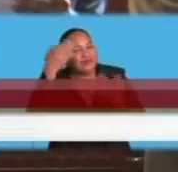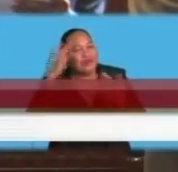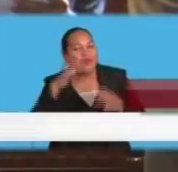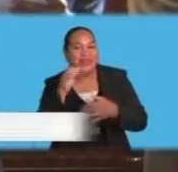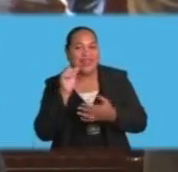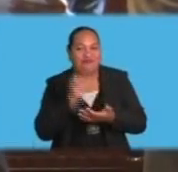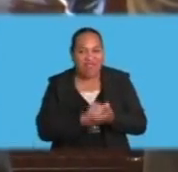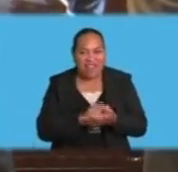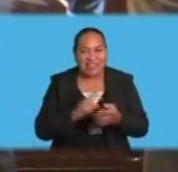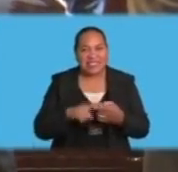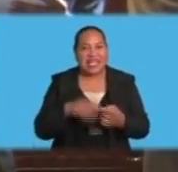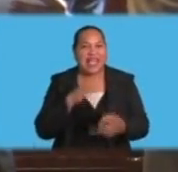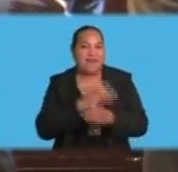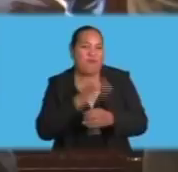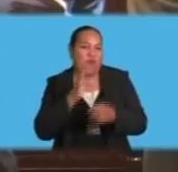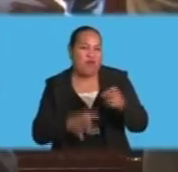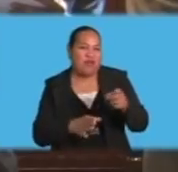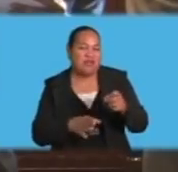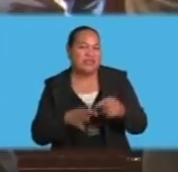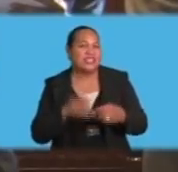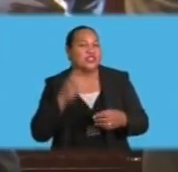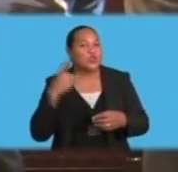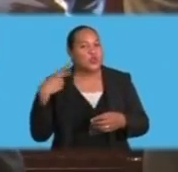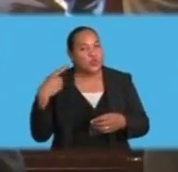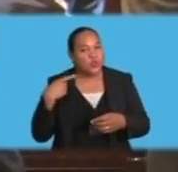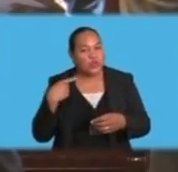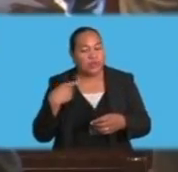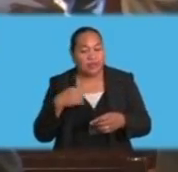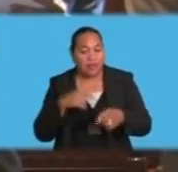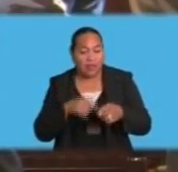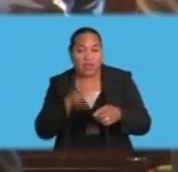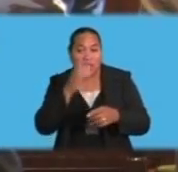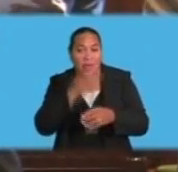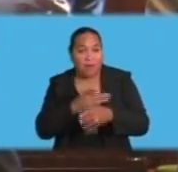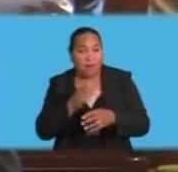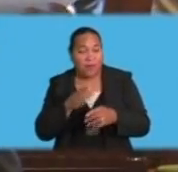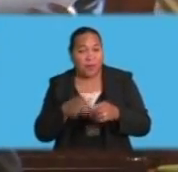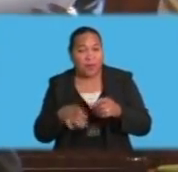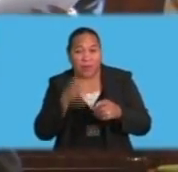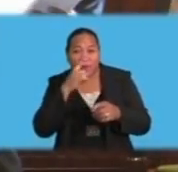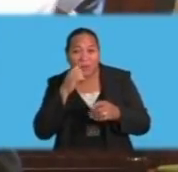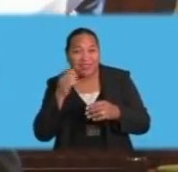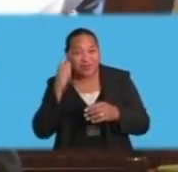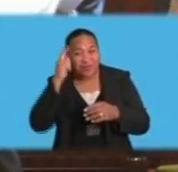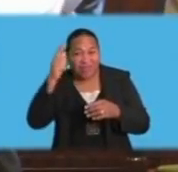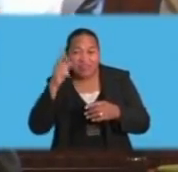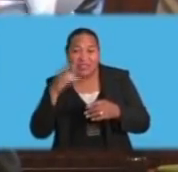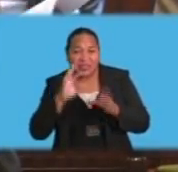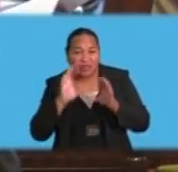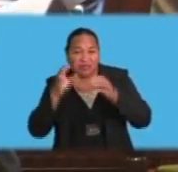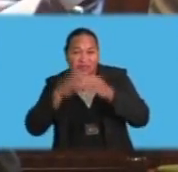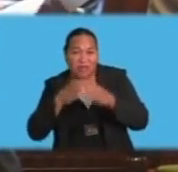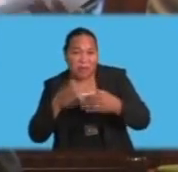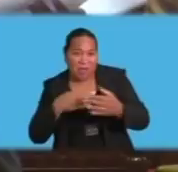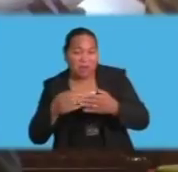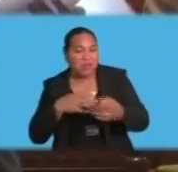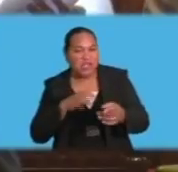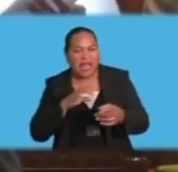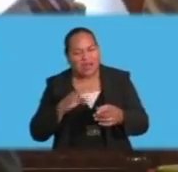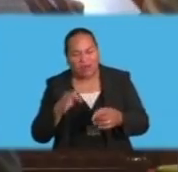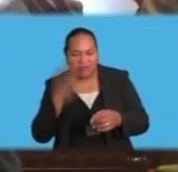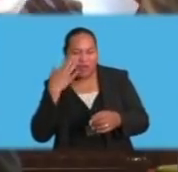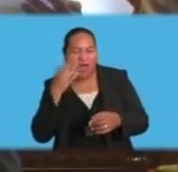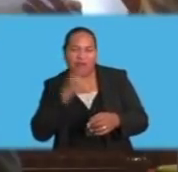their employers' duties, employers not recognizing the additional protection that young workers need, and employers need to be aware